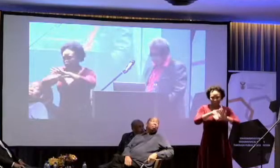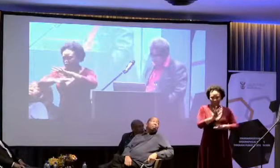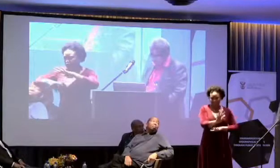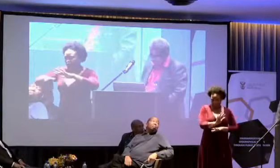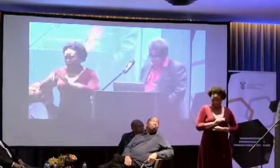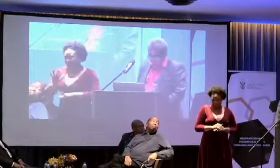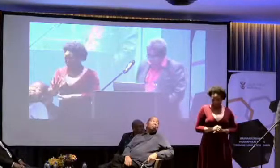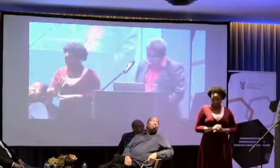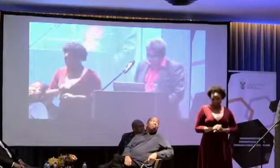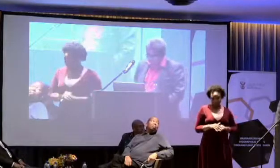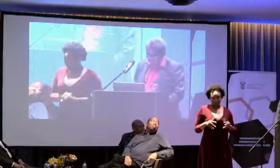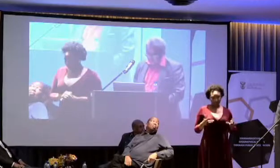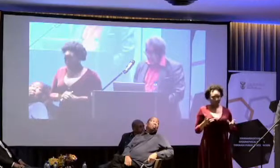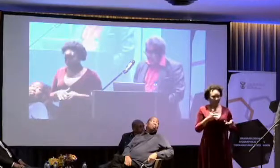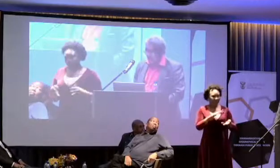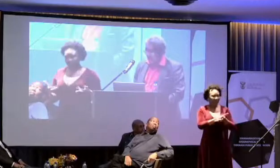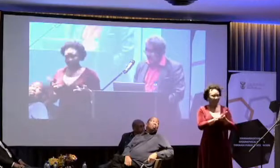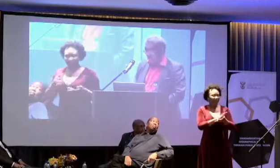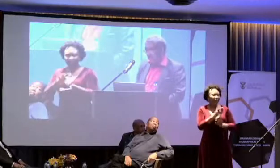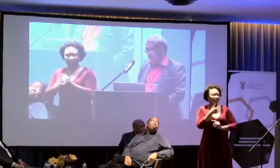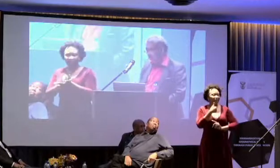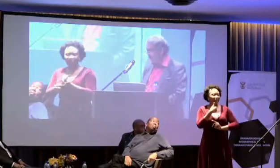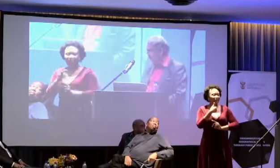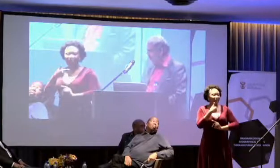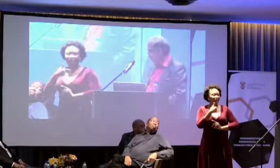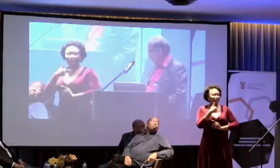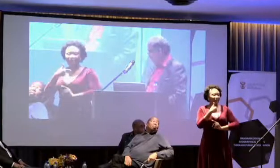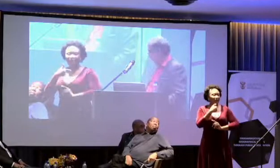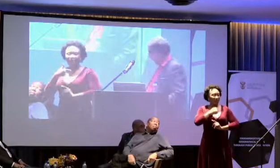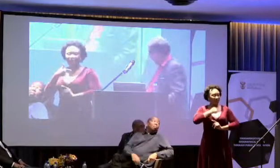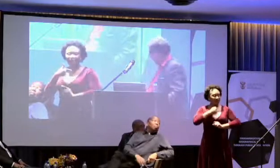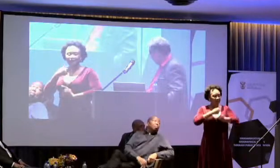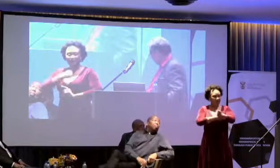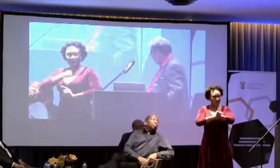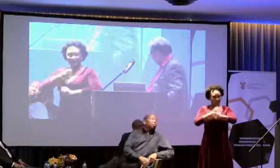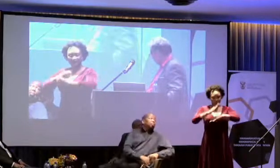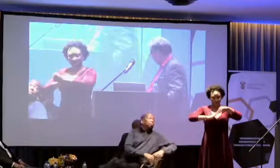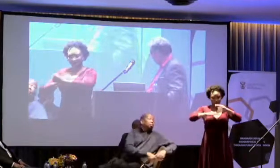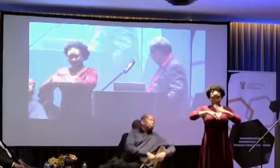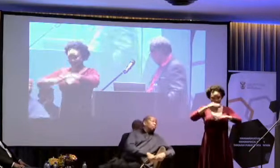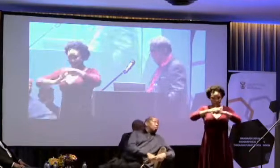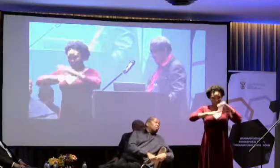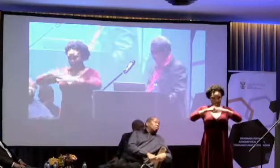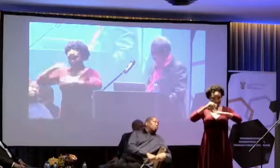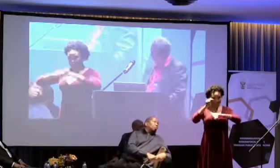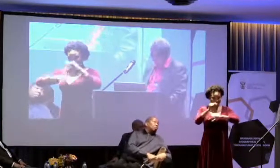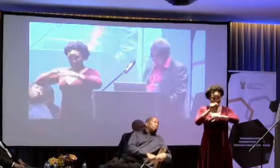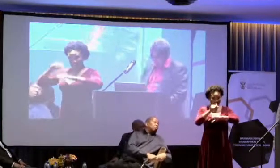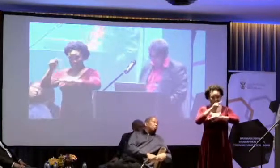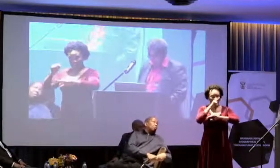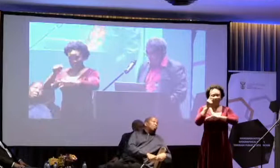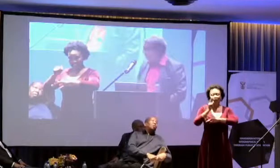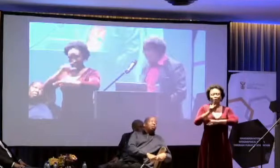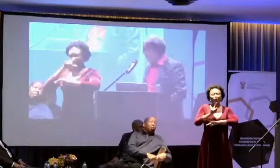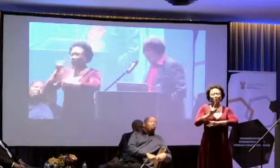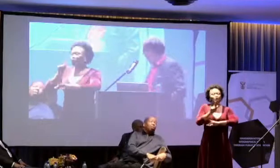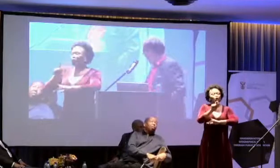And the name of my office building was then Tusanong Building.